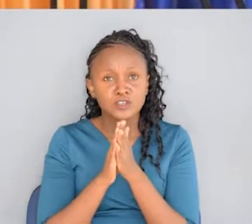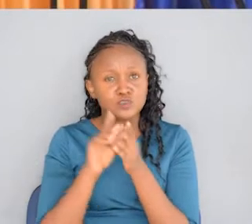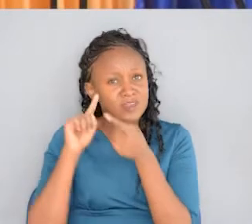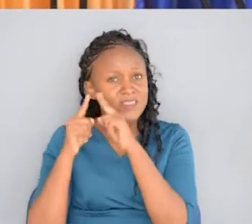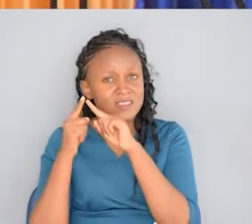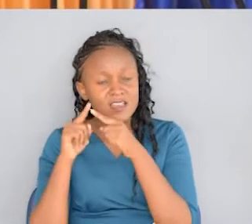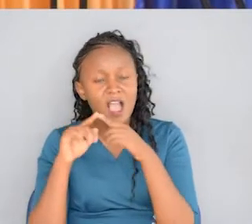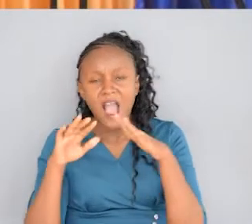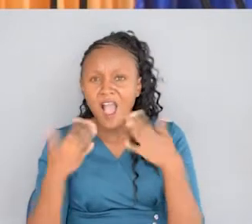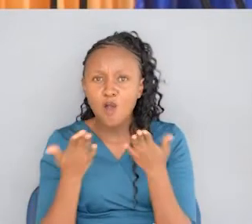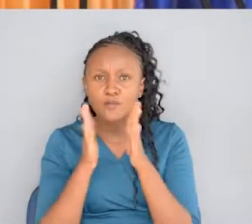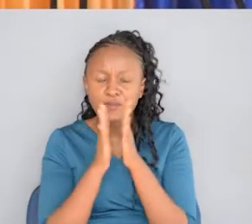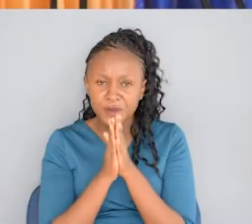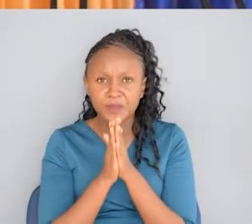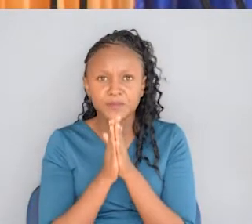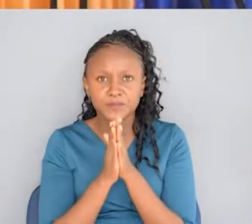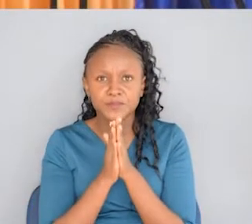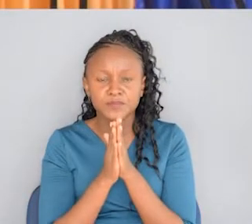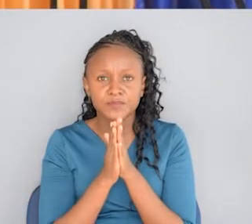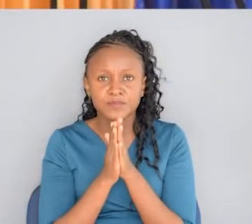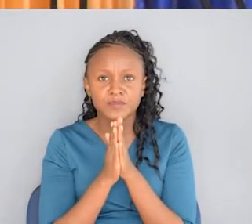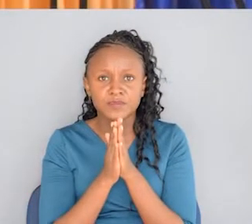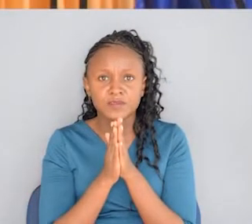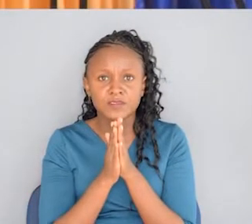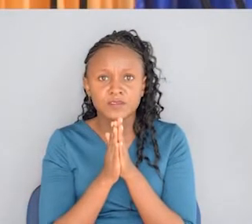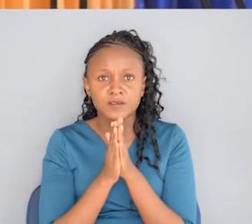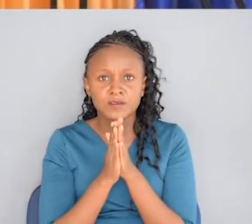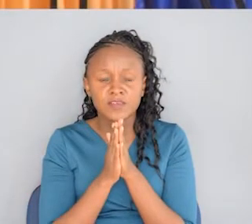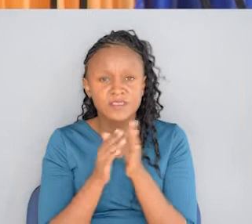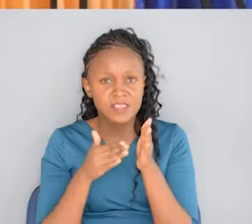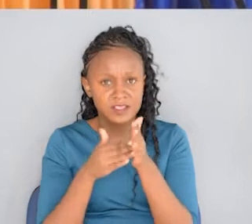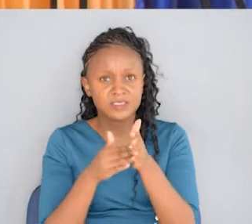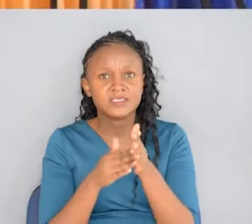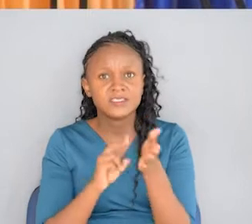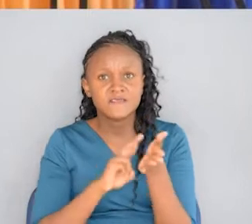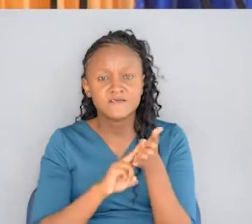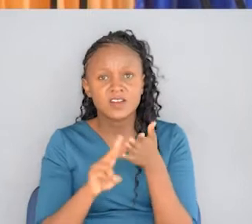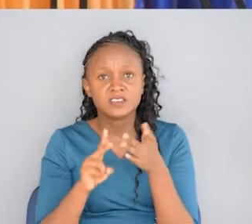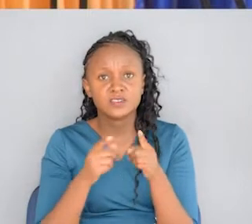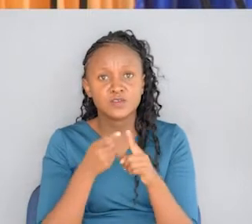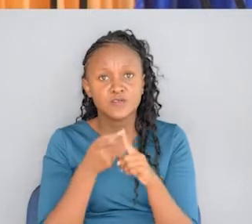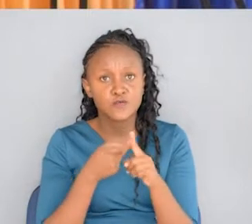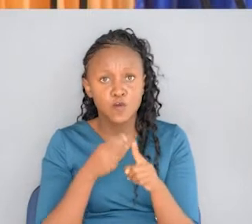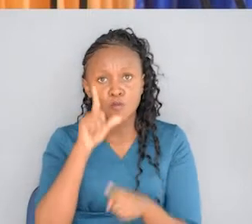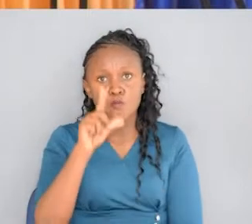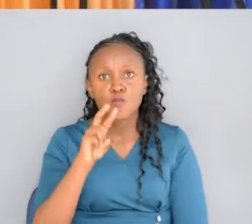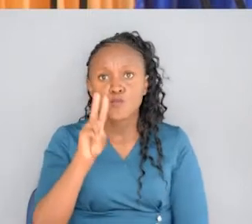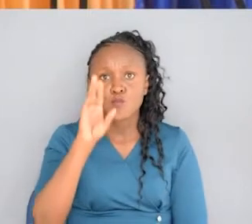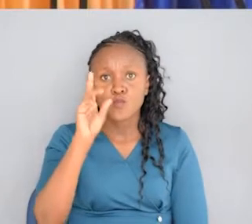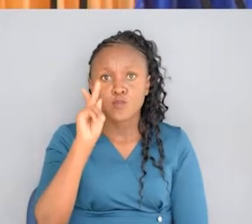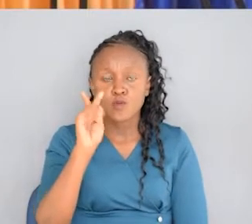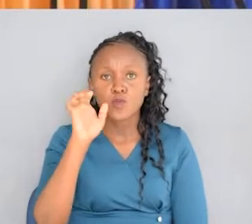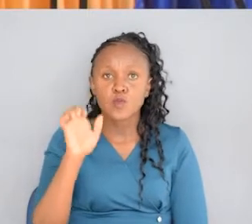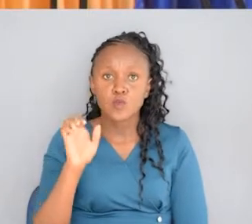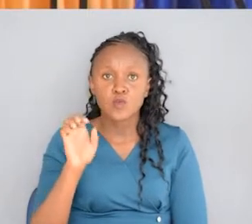how can we, you know, the reading verse was from Luke chapter 11, verse 1. Eh? And that